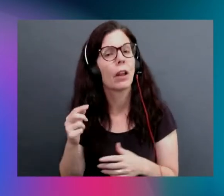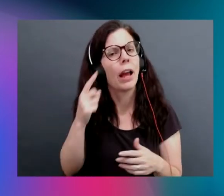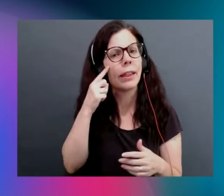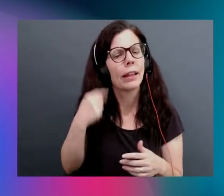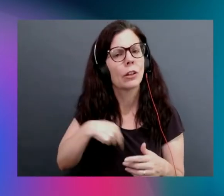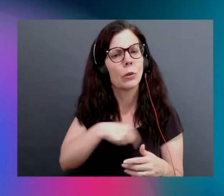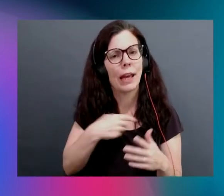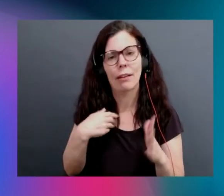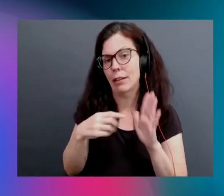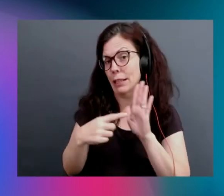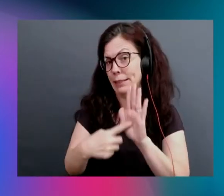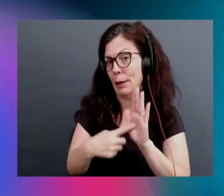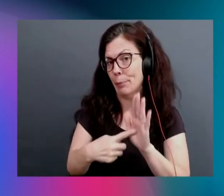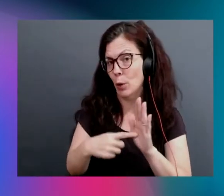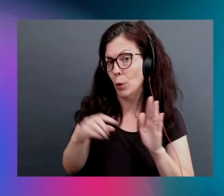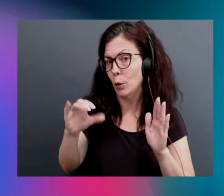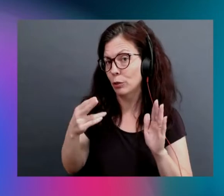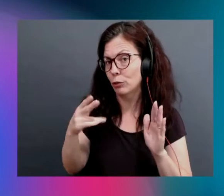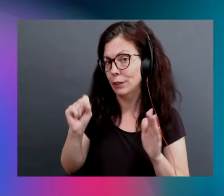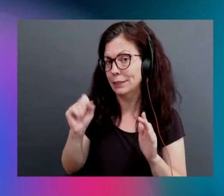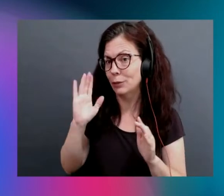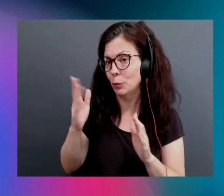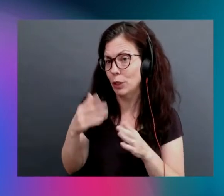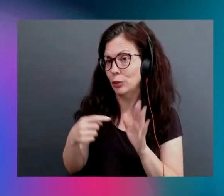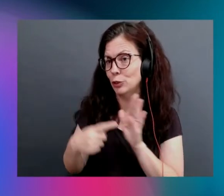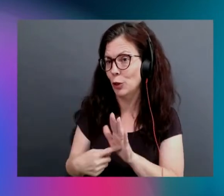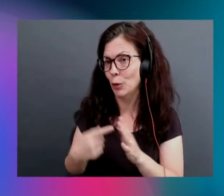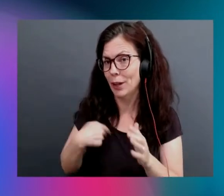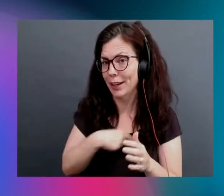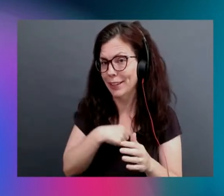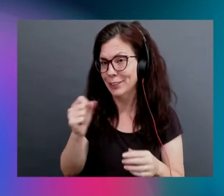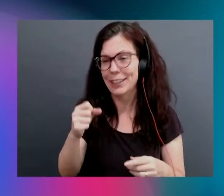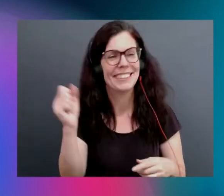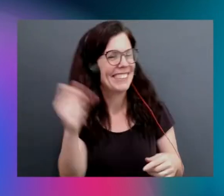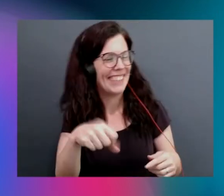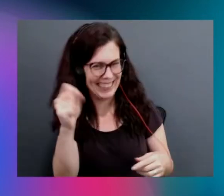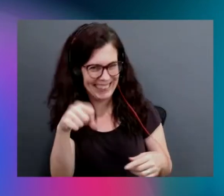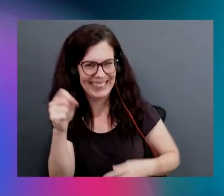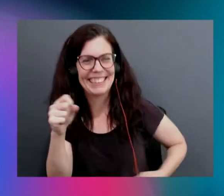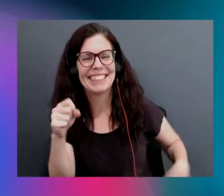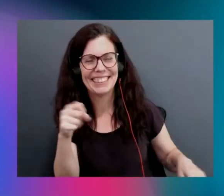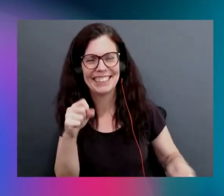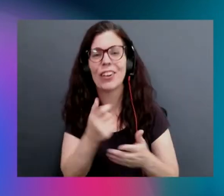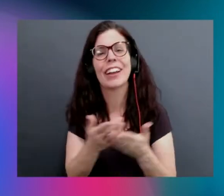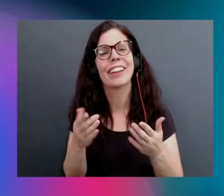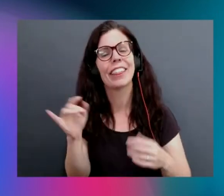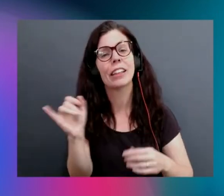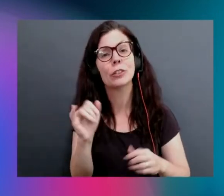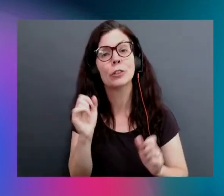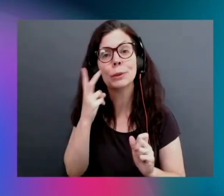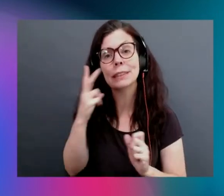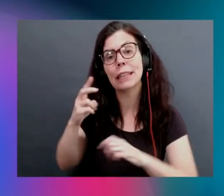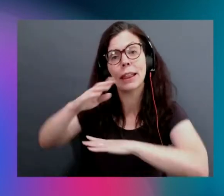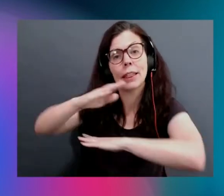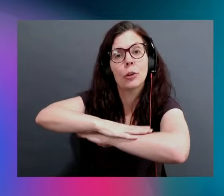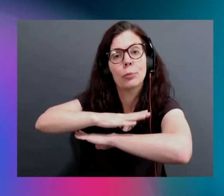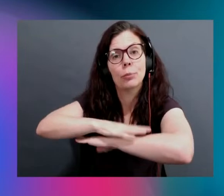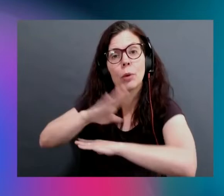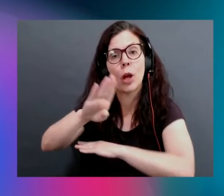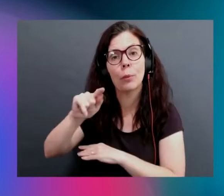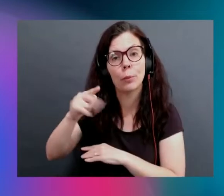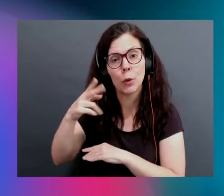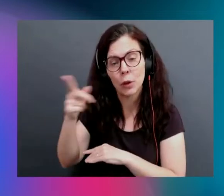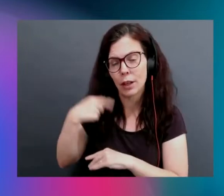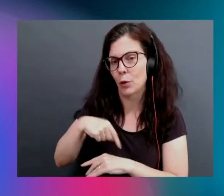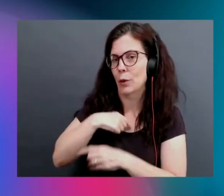which Chris is going to show us. Yes. And Right. We do. And so another thing that you can see at the booth is that we have been creating a lot